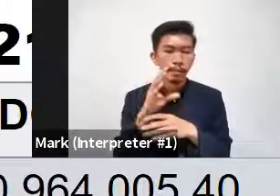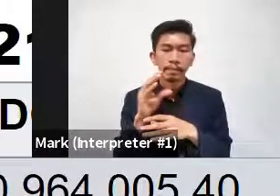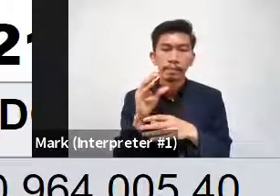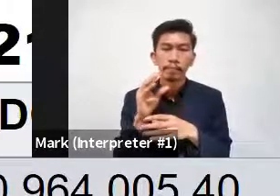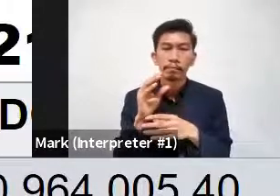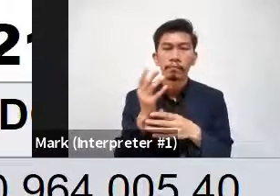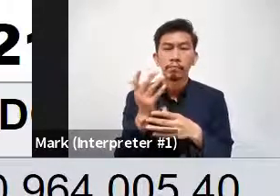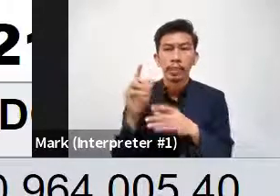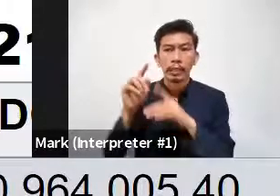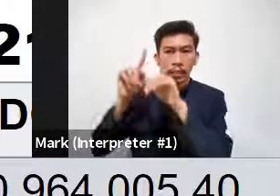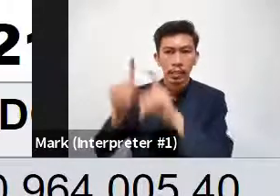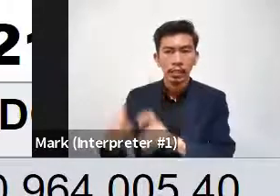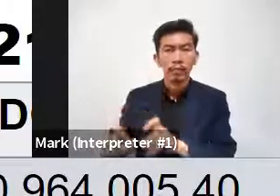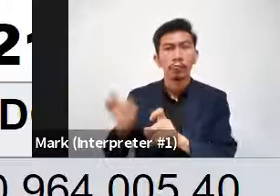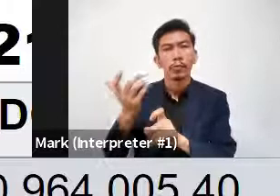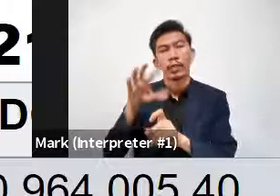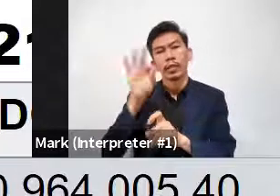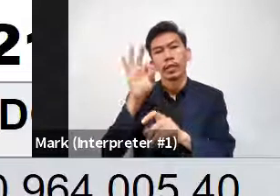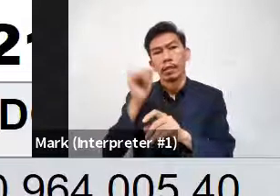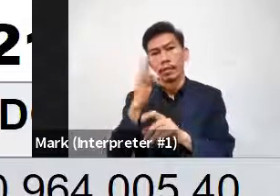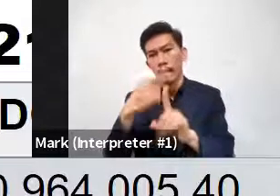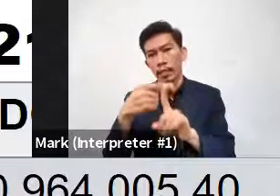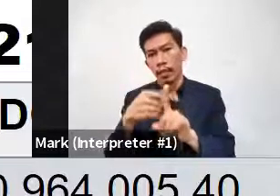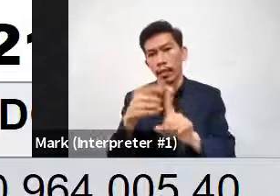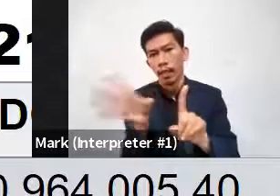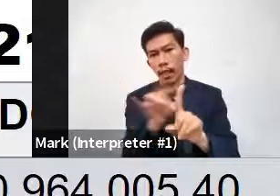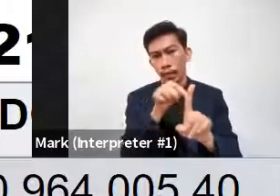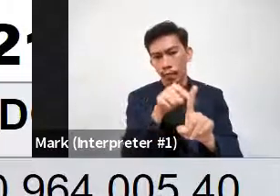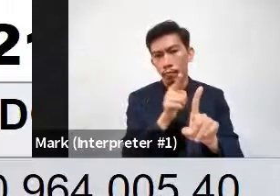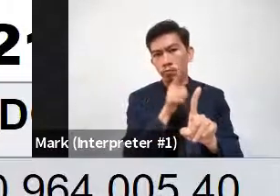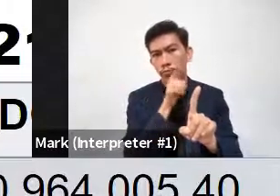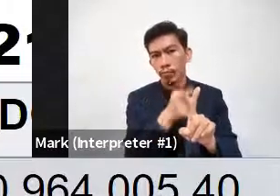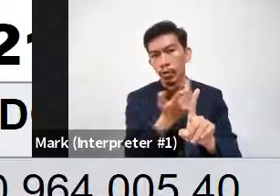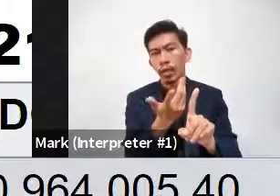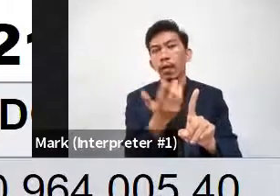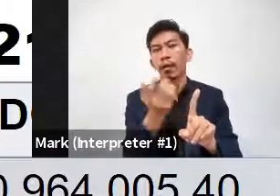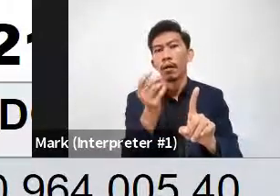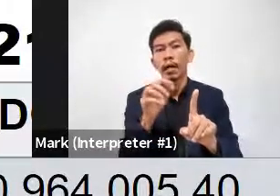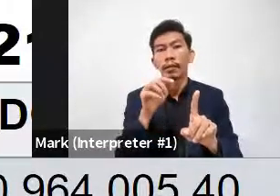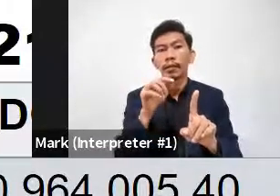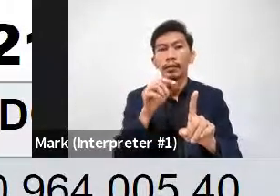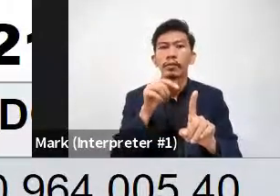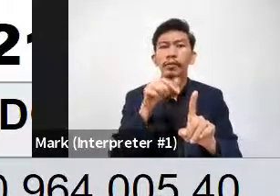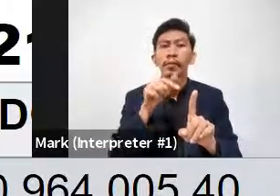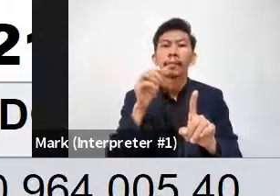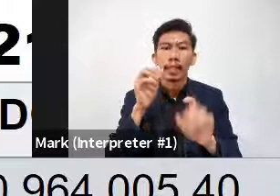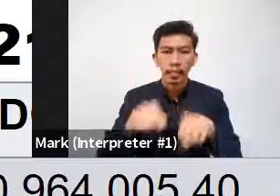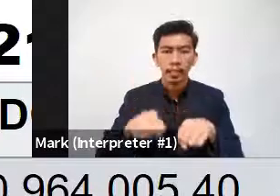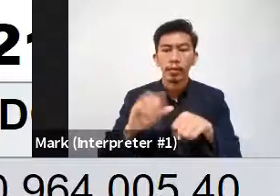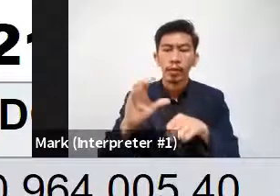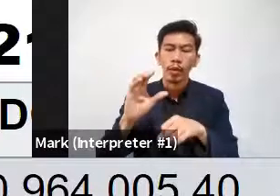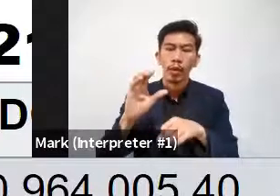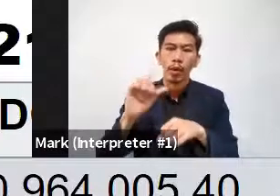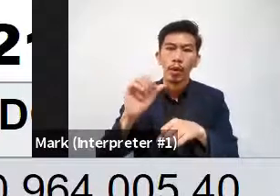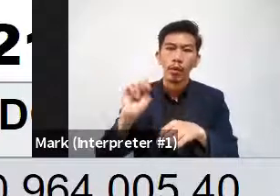which we can determine if the patient is positive, then we can proceed to colonoscopy. and the Medicines Access Program